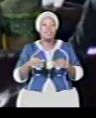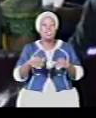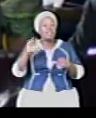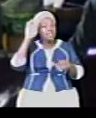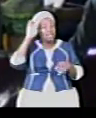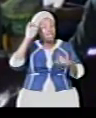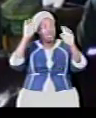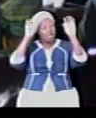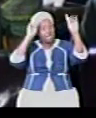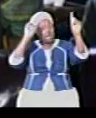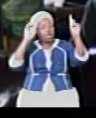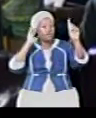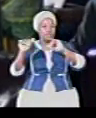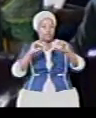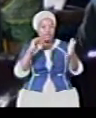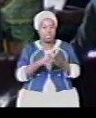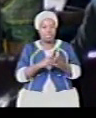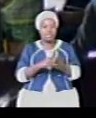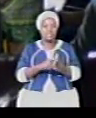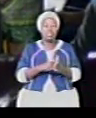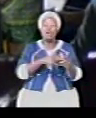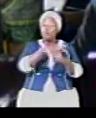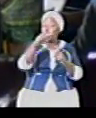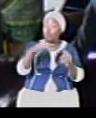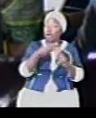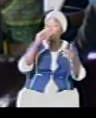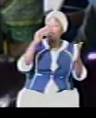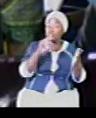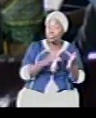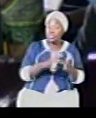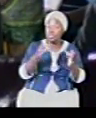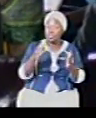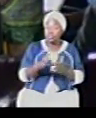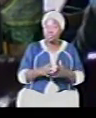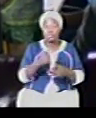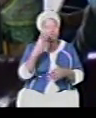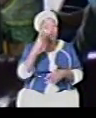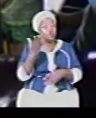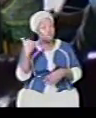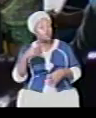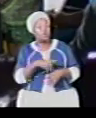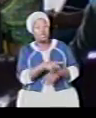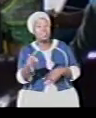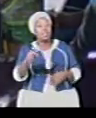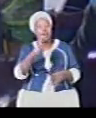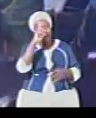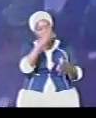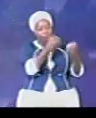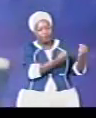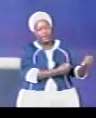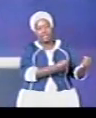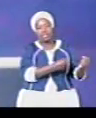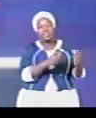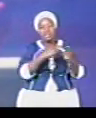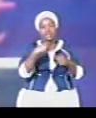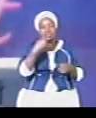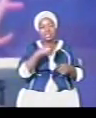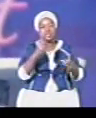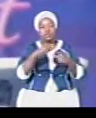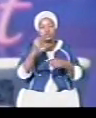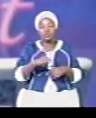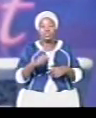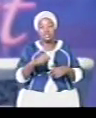will. When Jesus saw their faith, he said unto the sick of the